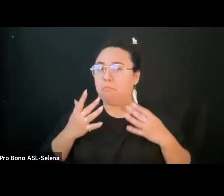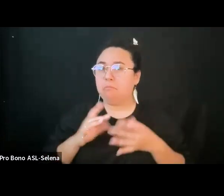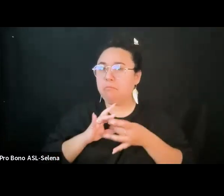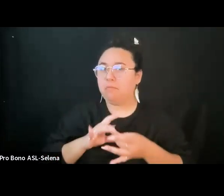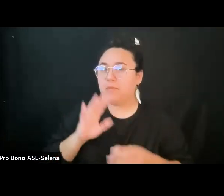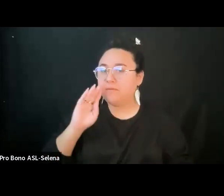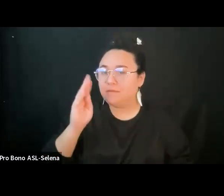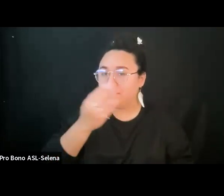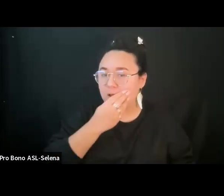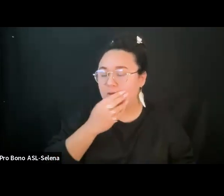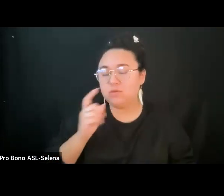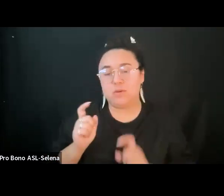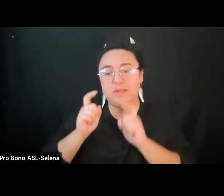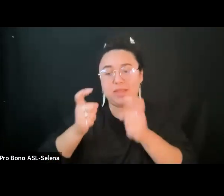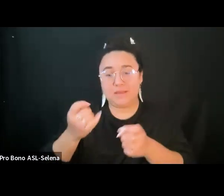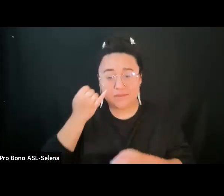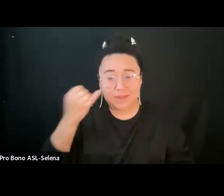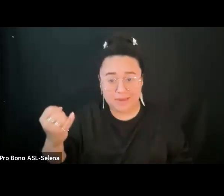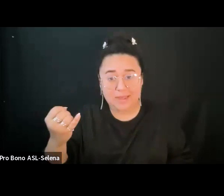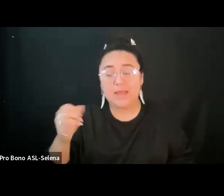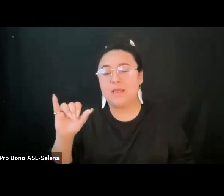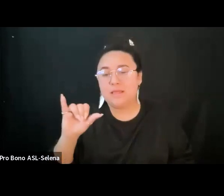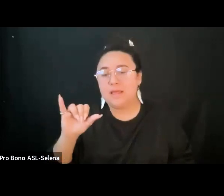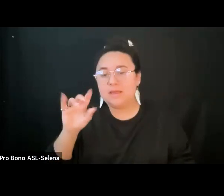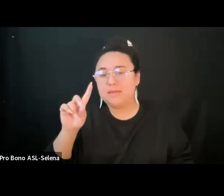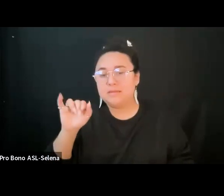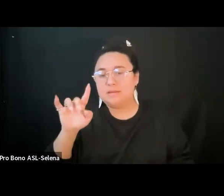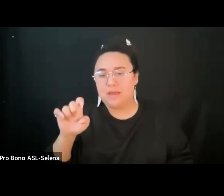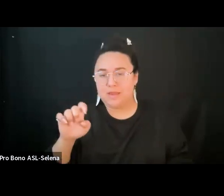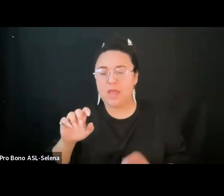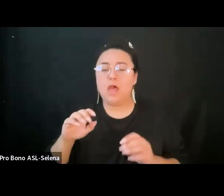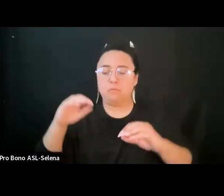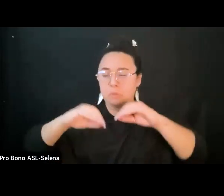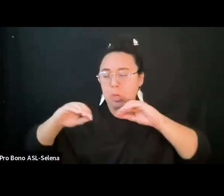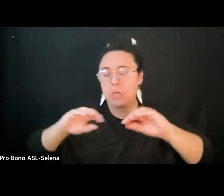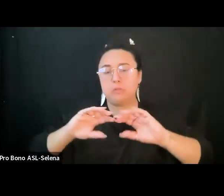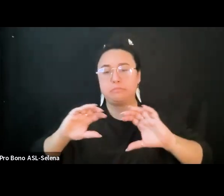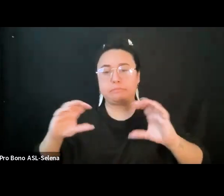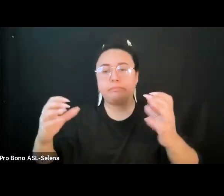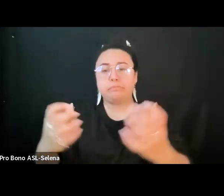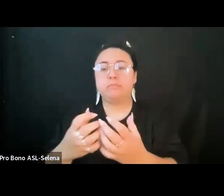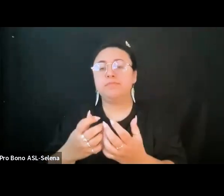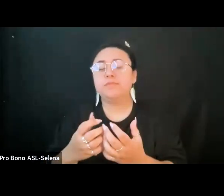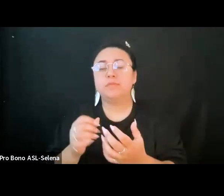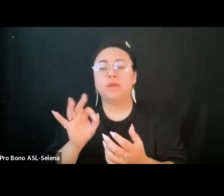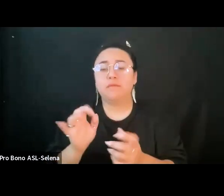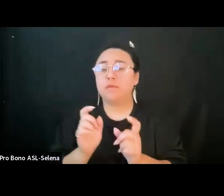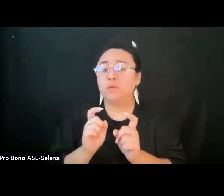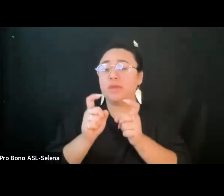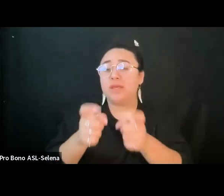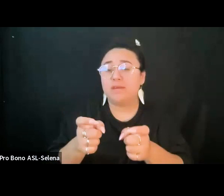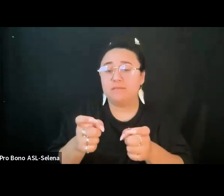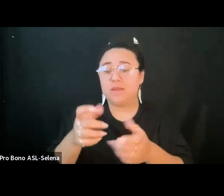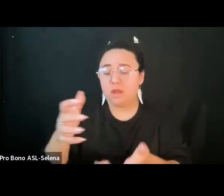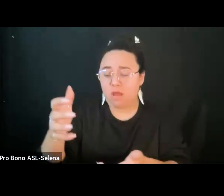that gifting idea like Danielle showed in her demo. So think about, have you ever given a great gift like